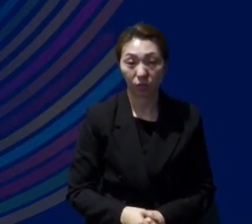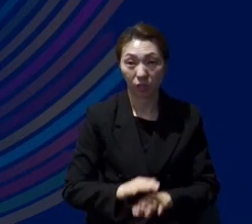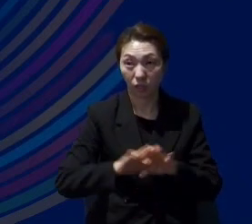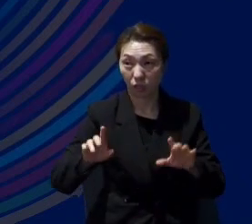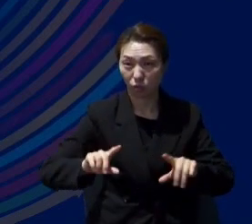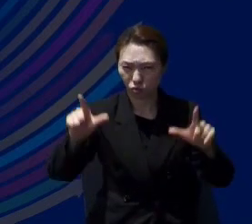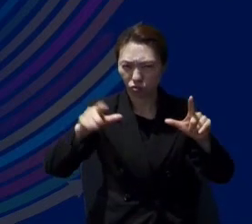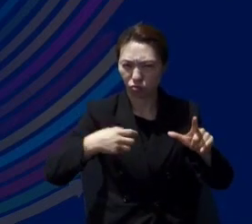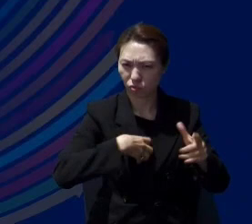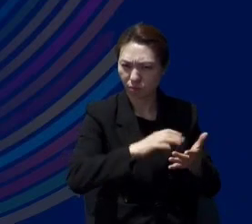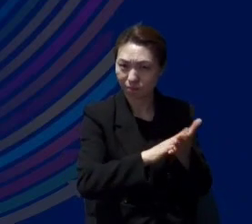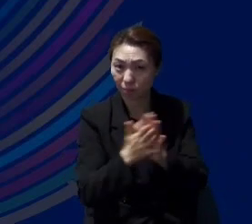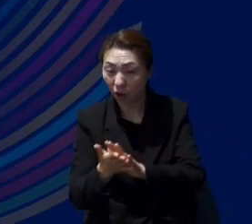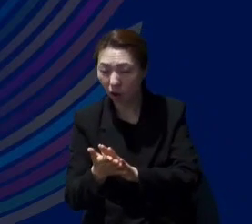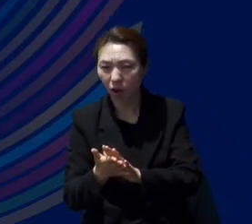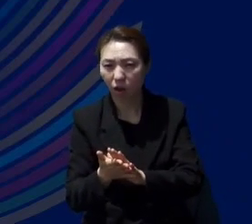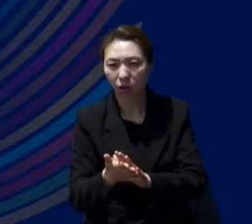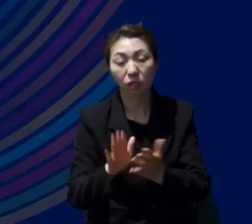years, you will see this